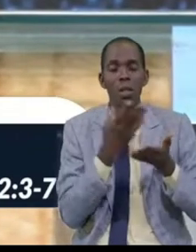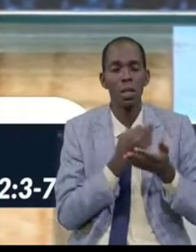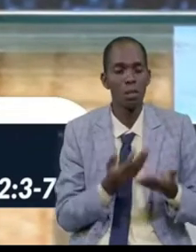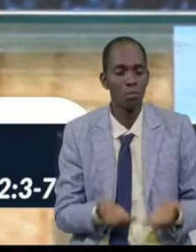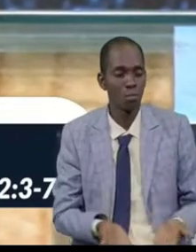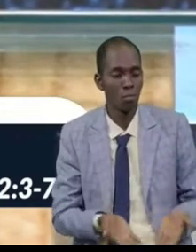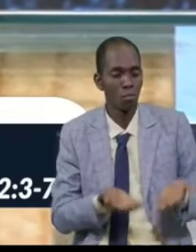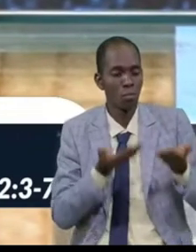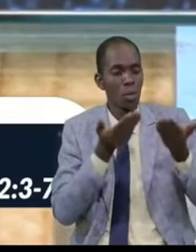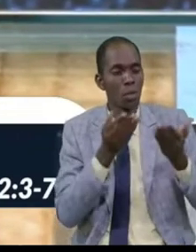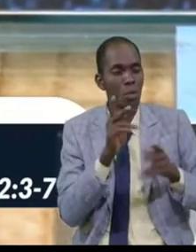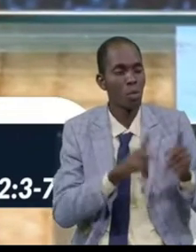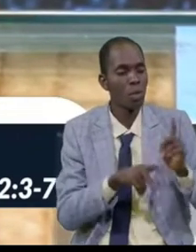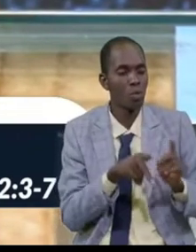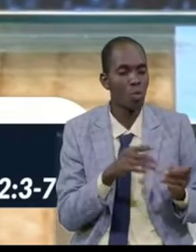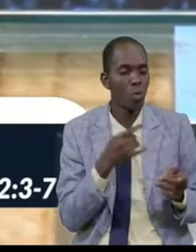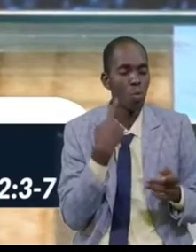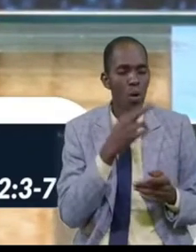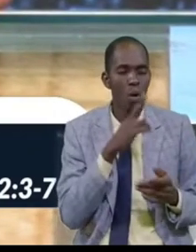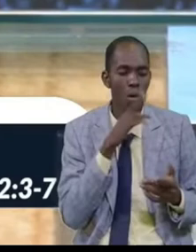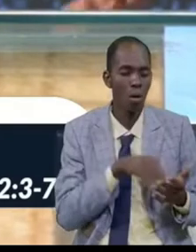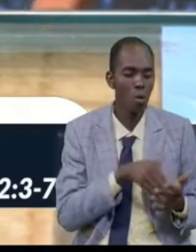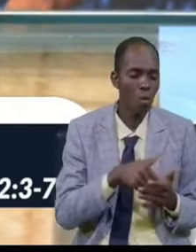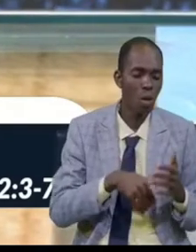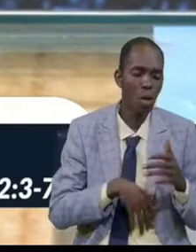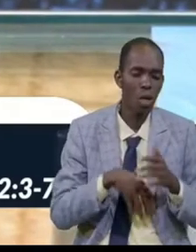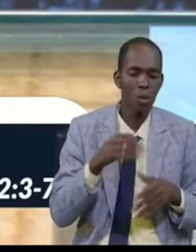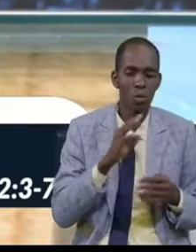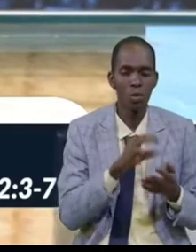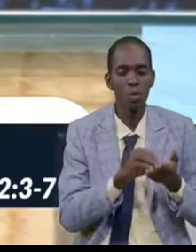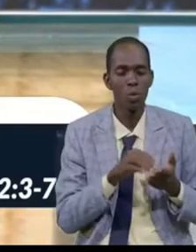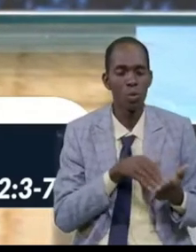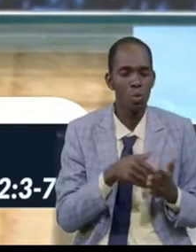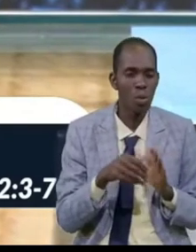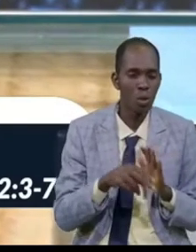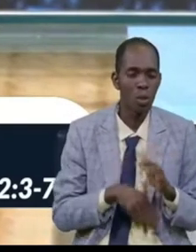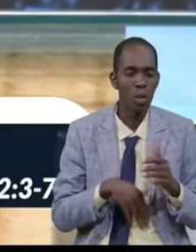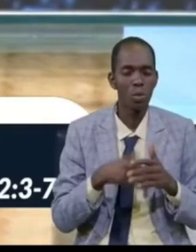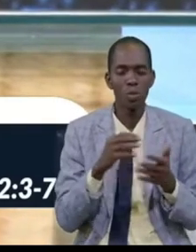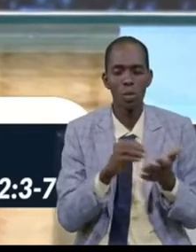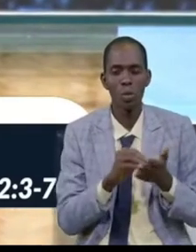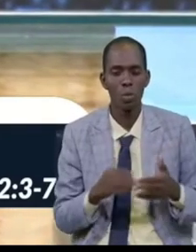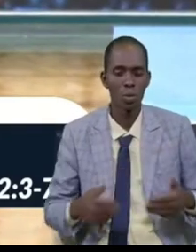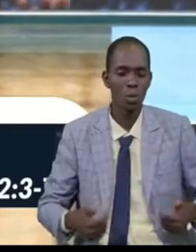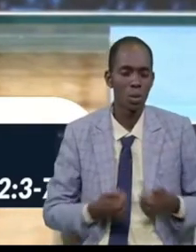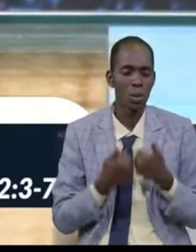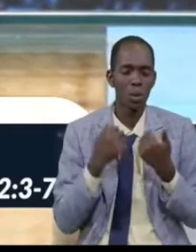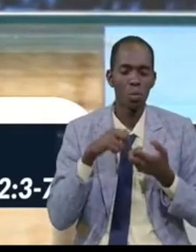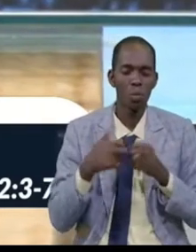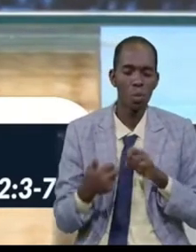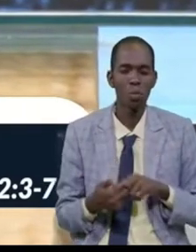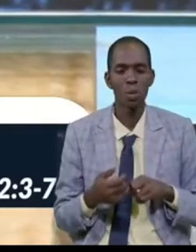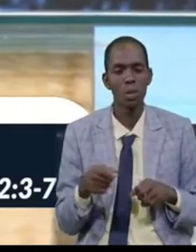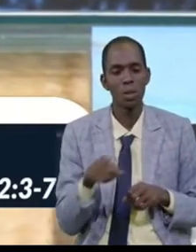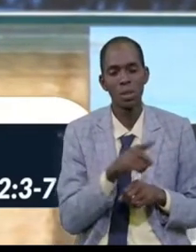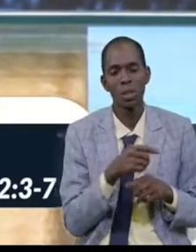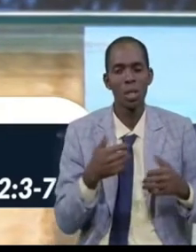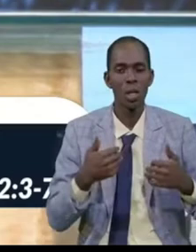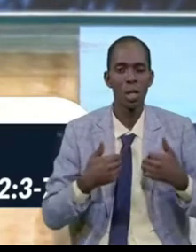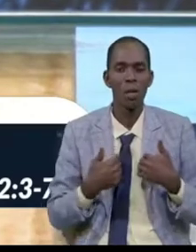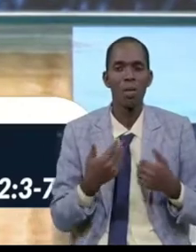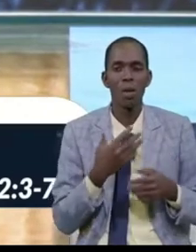of their feebleness, out of their weakness, out of their predicament, and out of the challenges they have. Made himself of